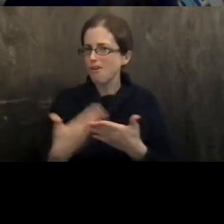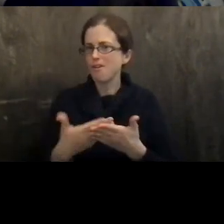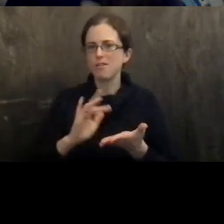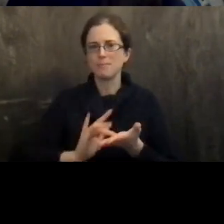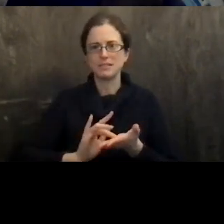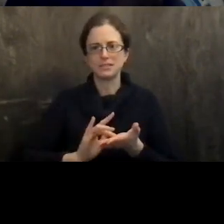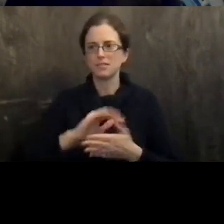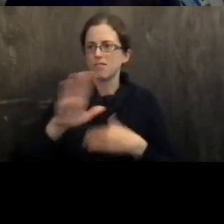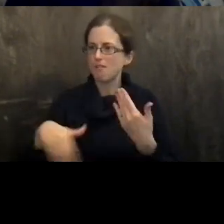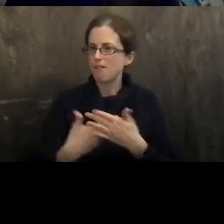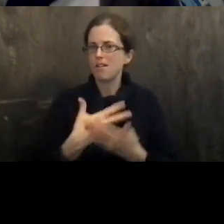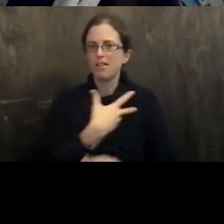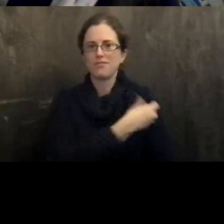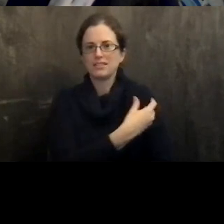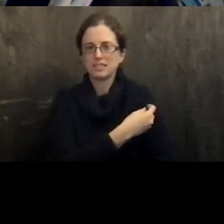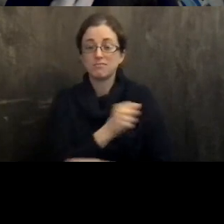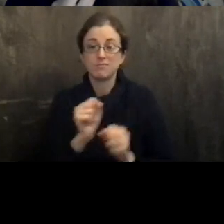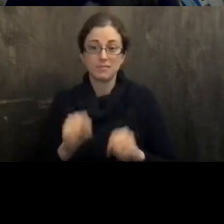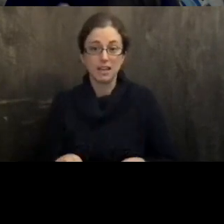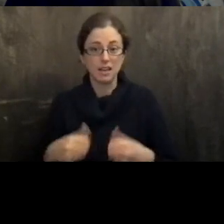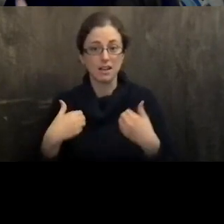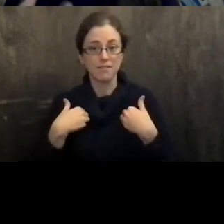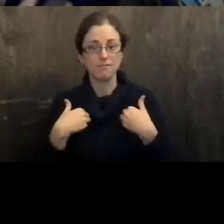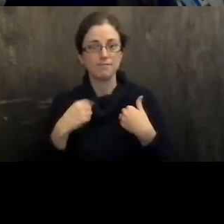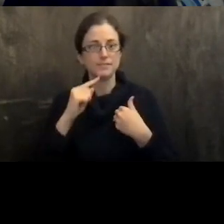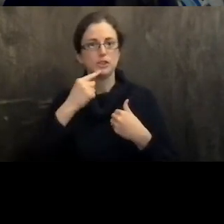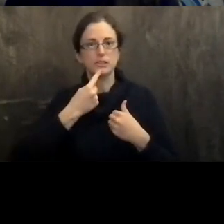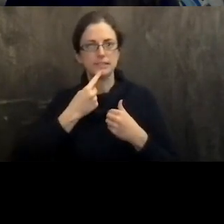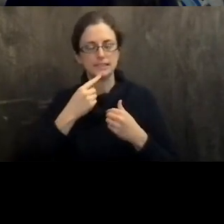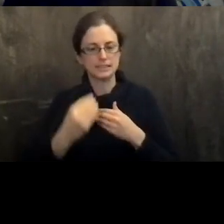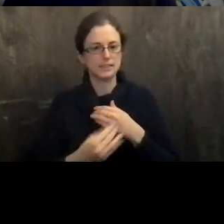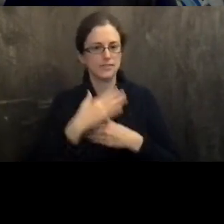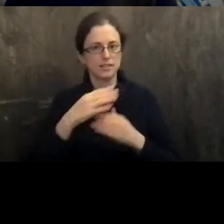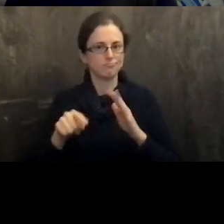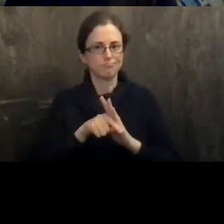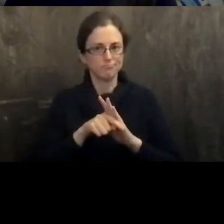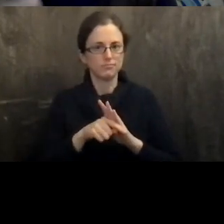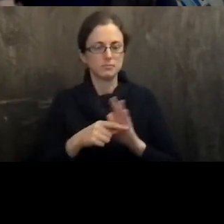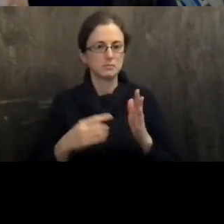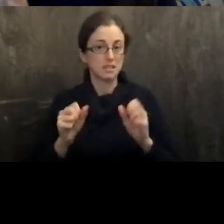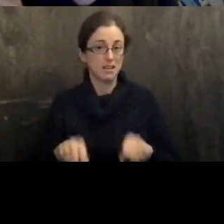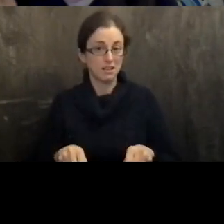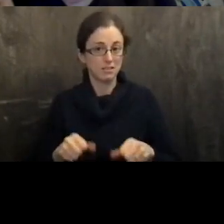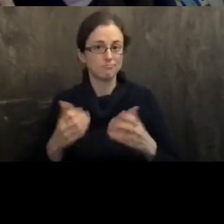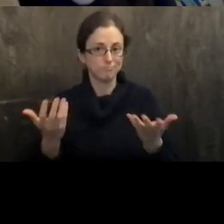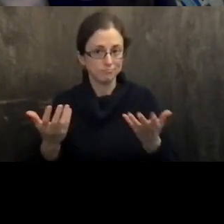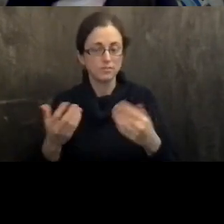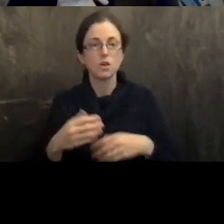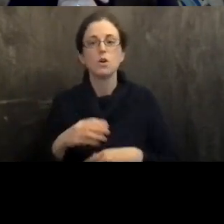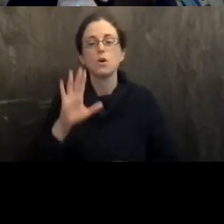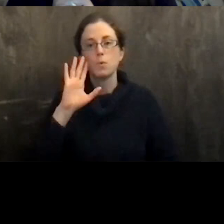have serious side effects. What we know about the COVID-19 vaccine is that there are